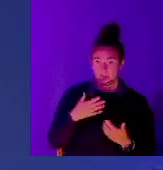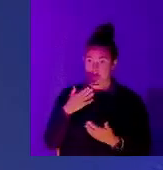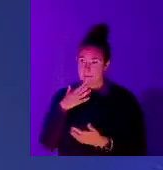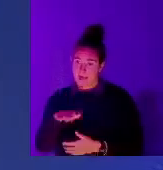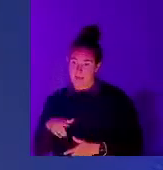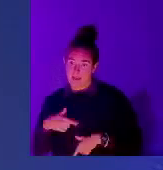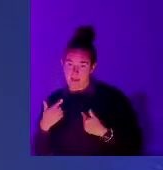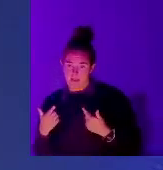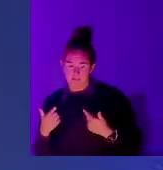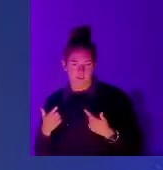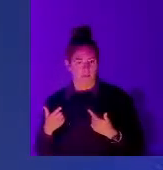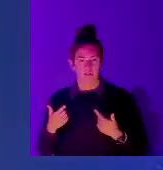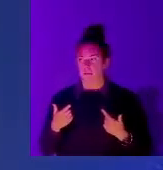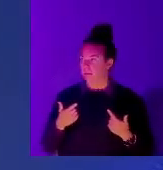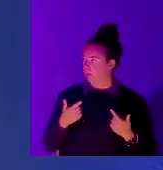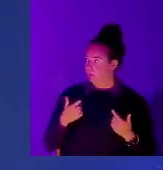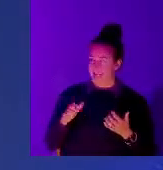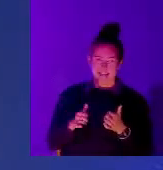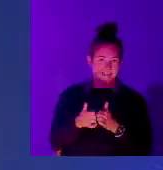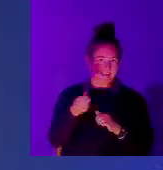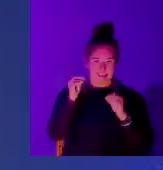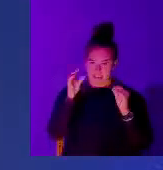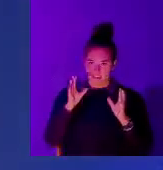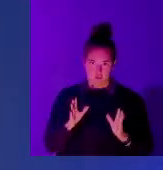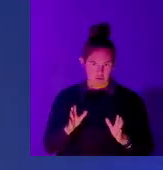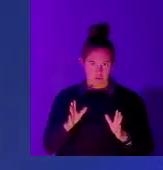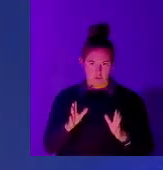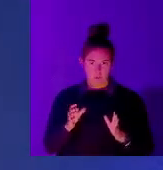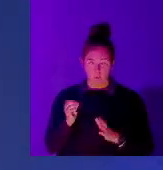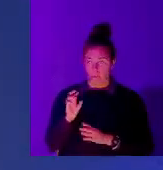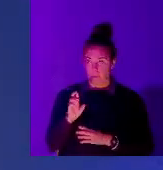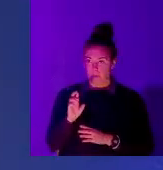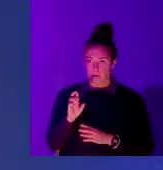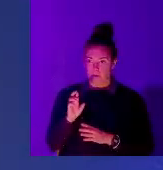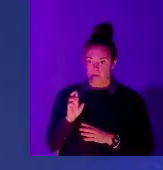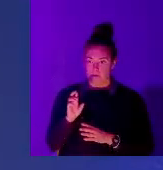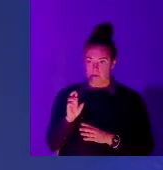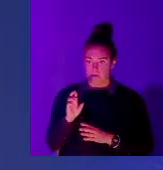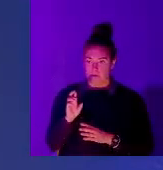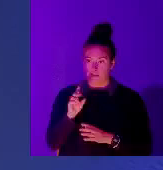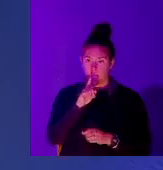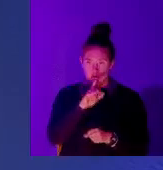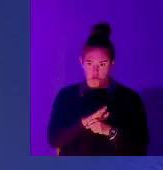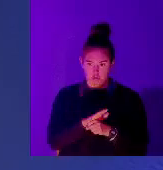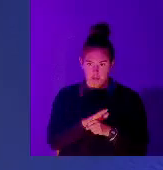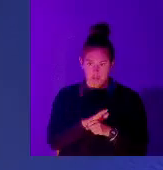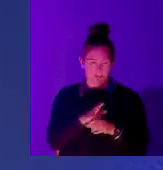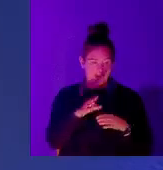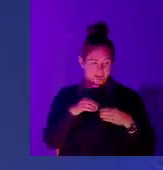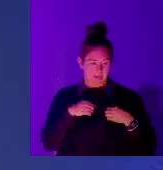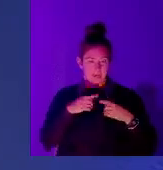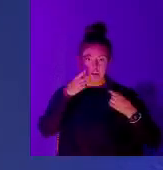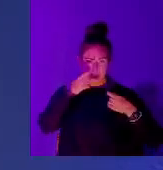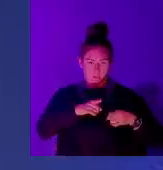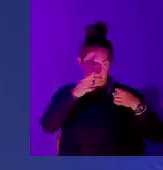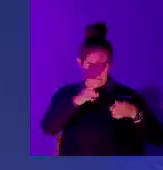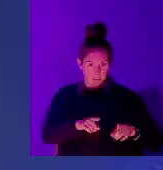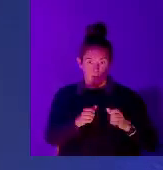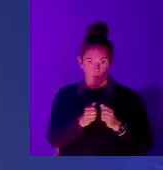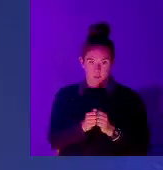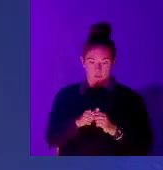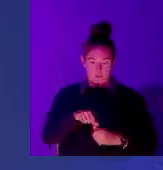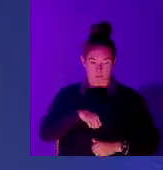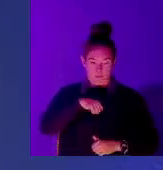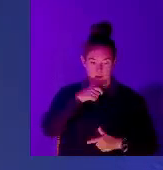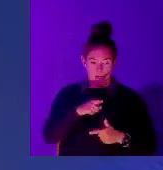Any teacher or doctrine which accepts or promotes compromise with pride, greed, or lust, and